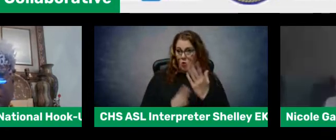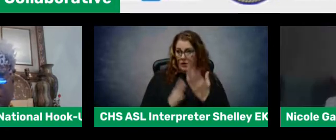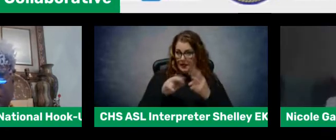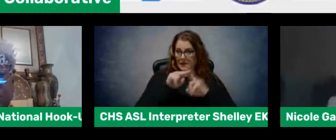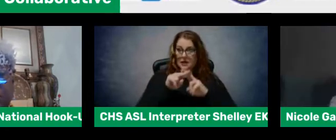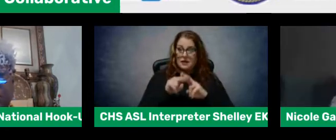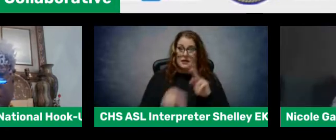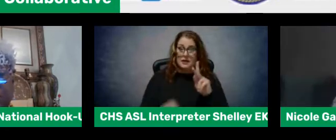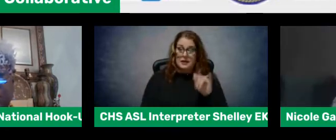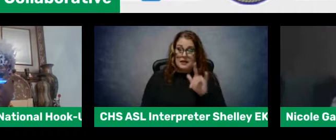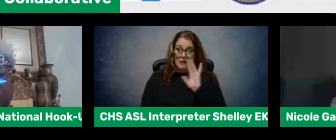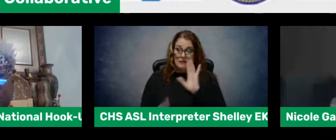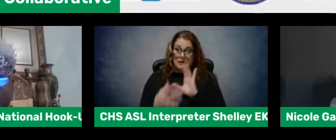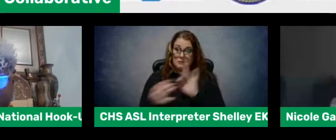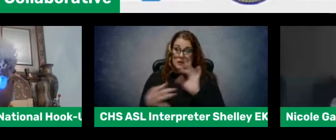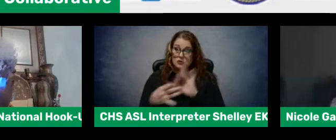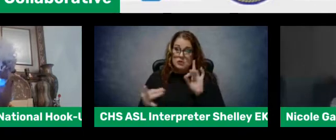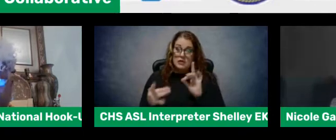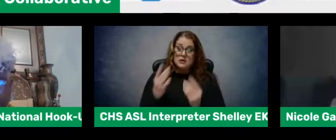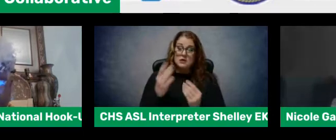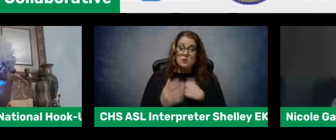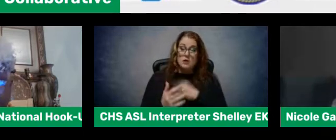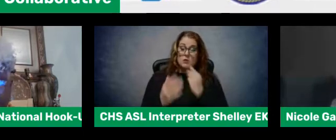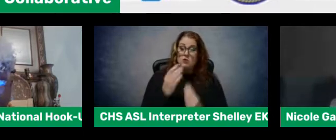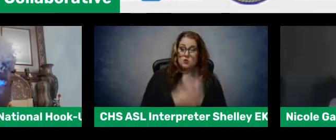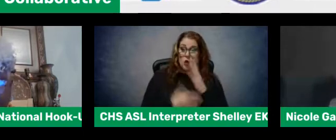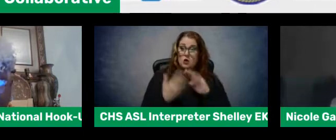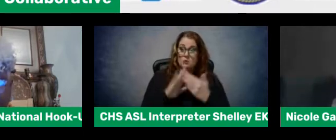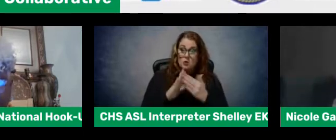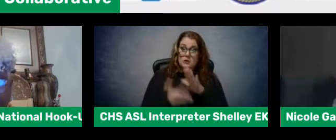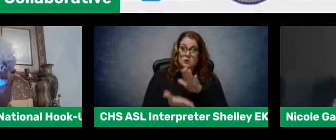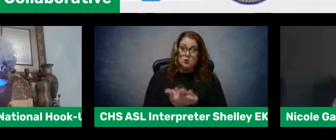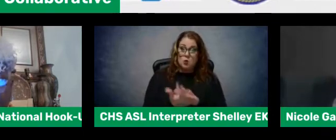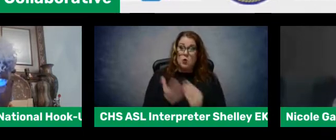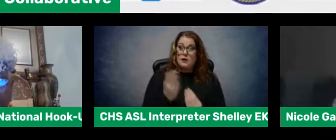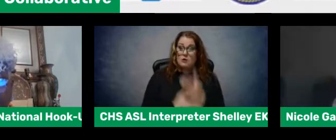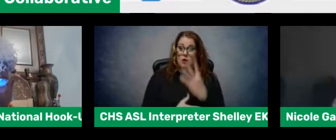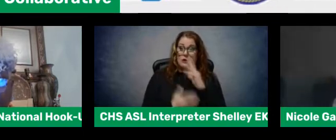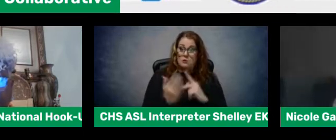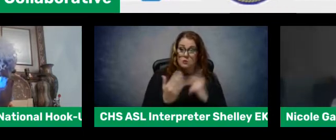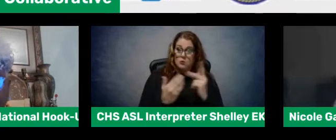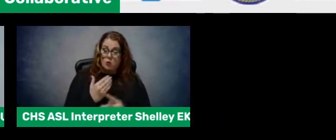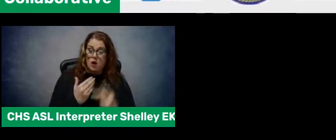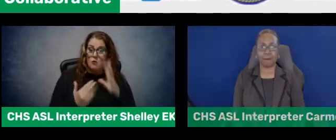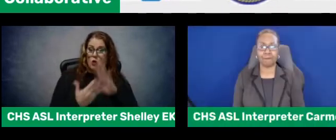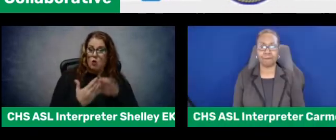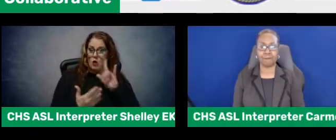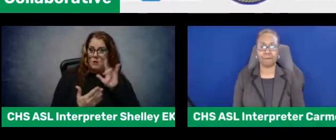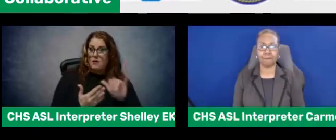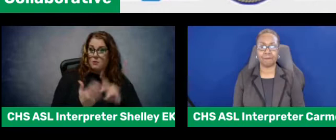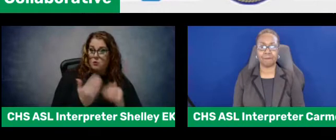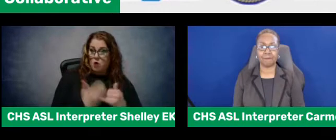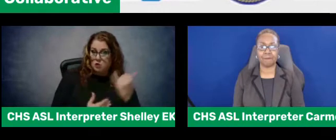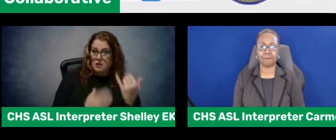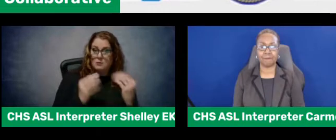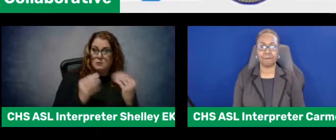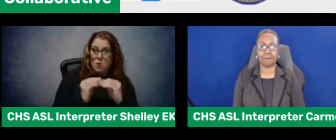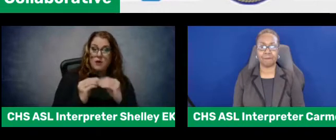Kathy mentioned, the We Will Grow Community School and Garden Program. We'll hear a little bit more about that project and some of